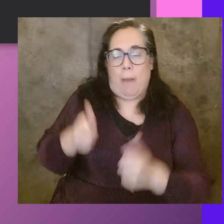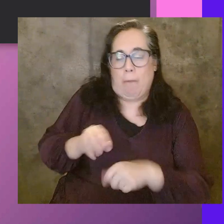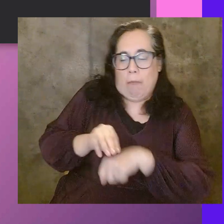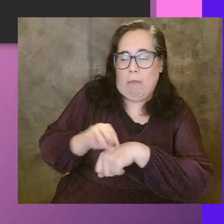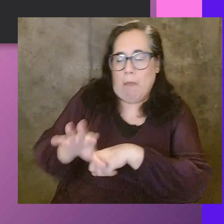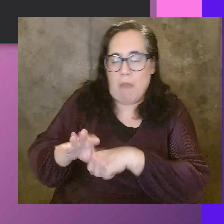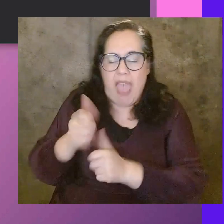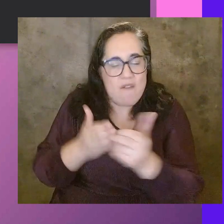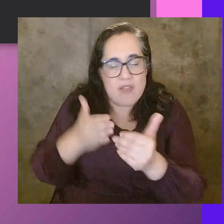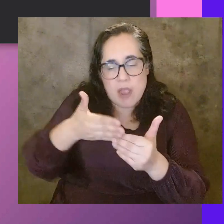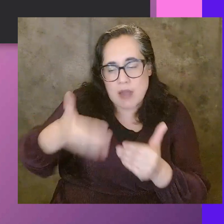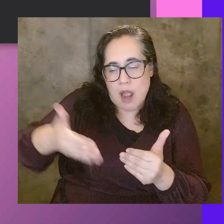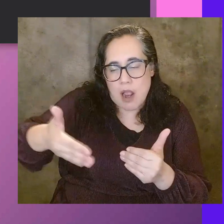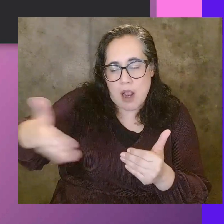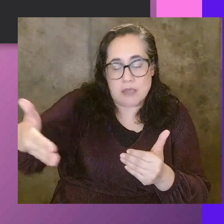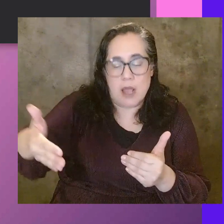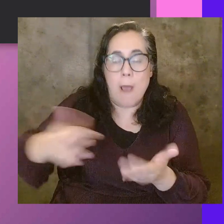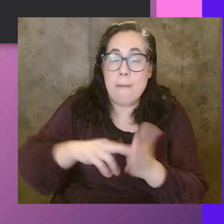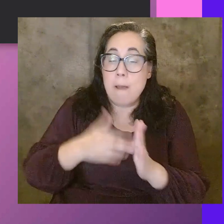intentional I can be with my preparation.